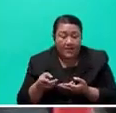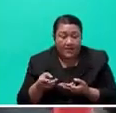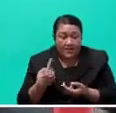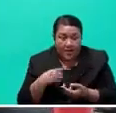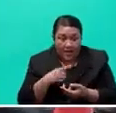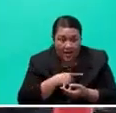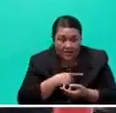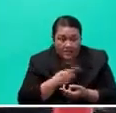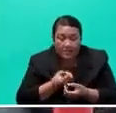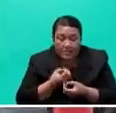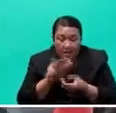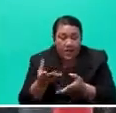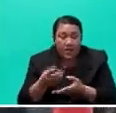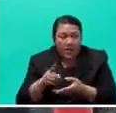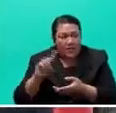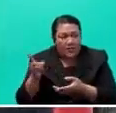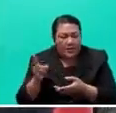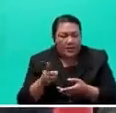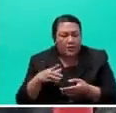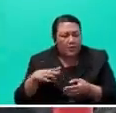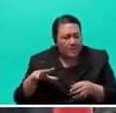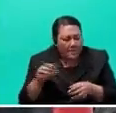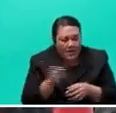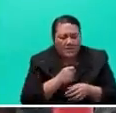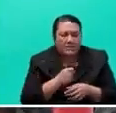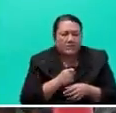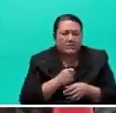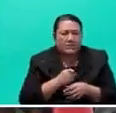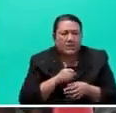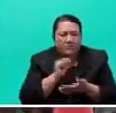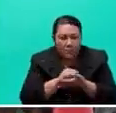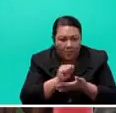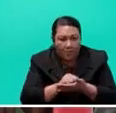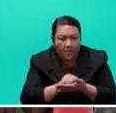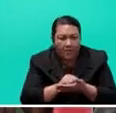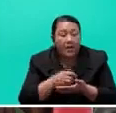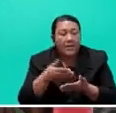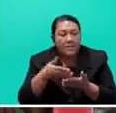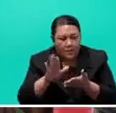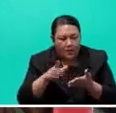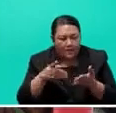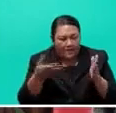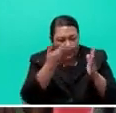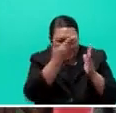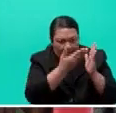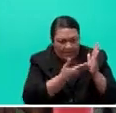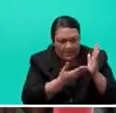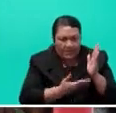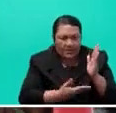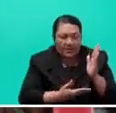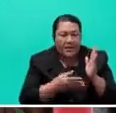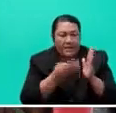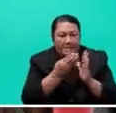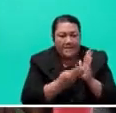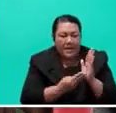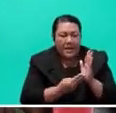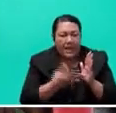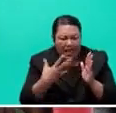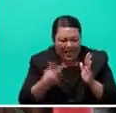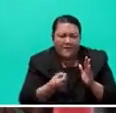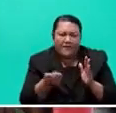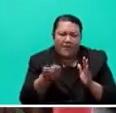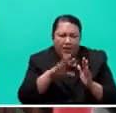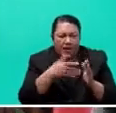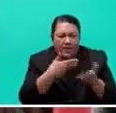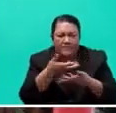urgently consider the bill that is tabled before Parliament this morning. There have been consultations with